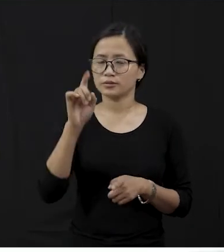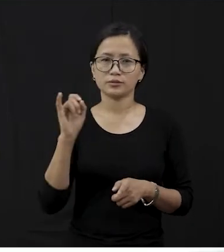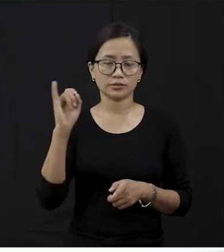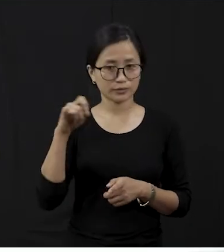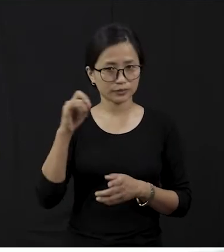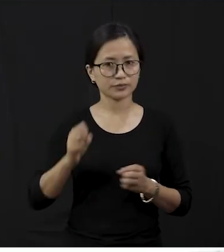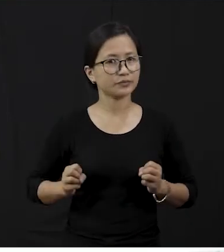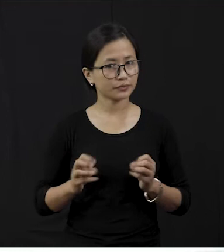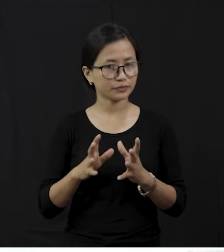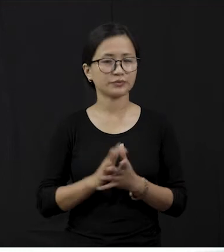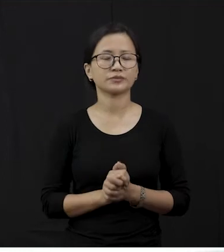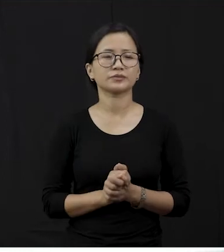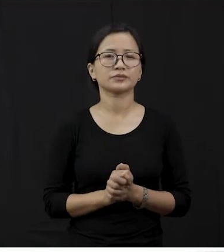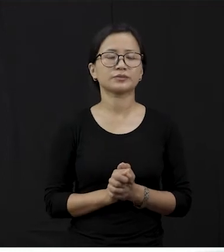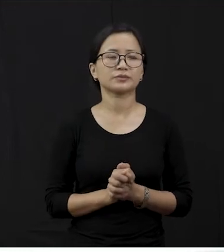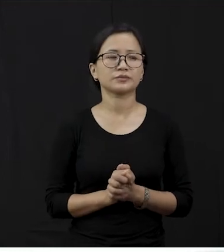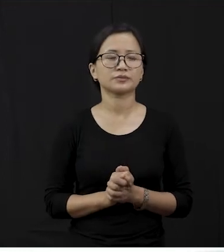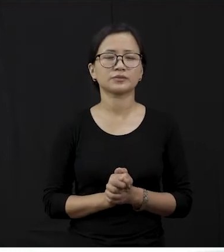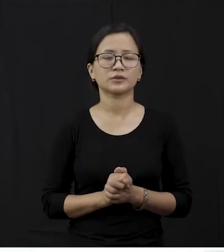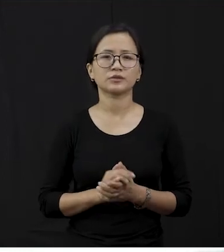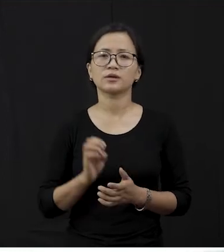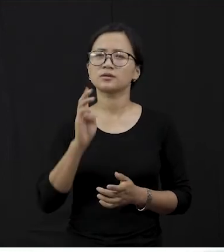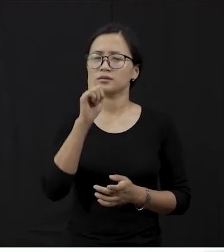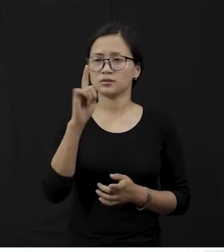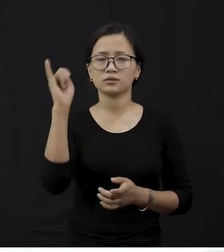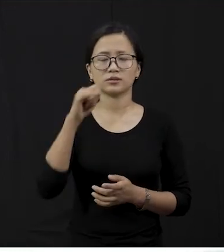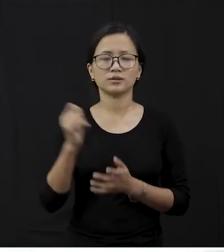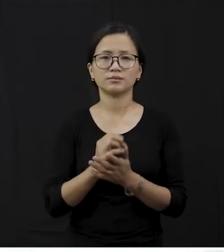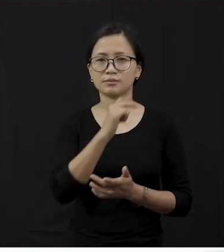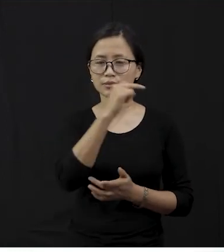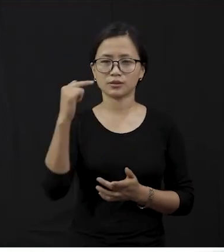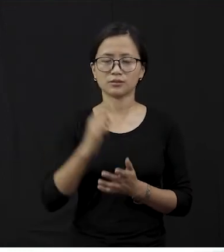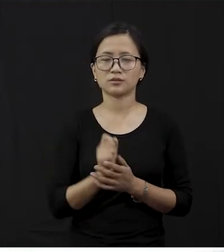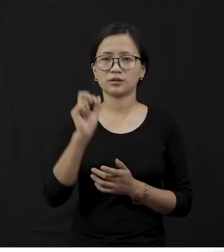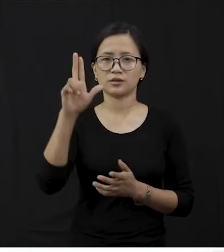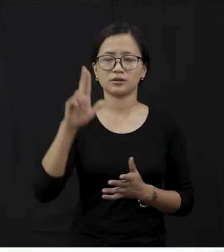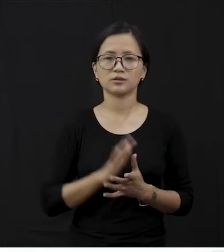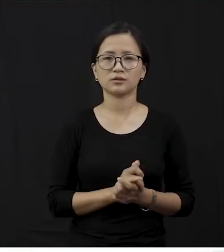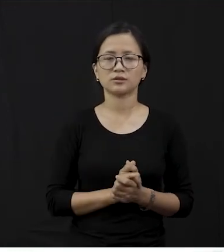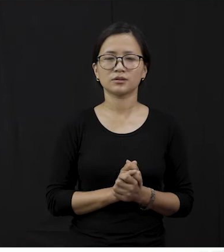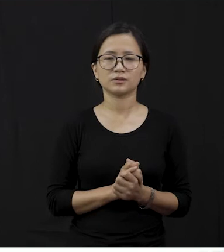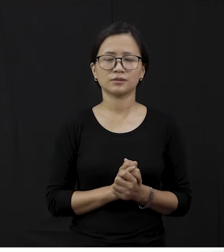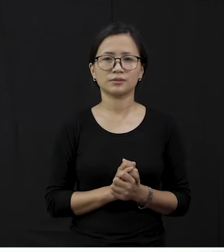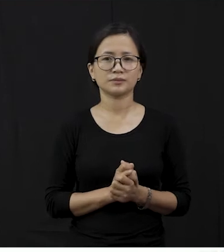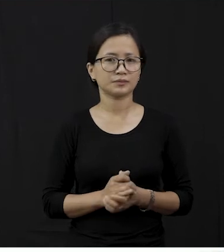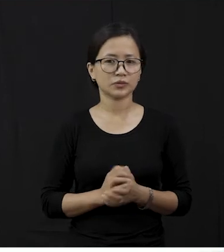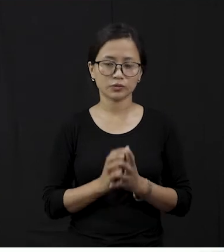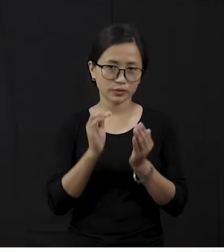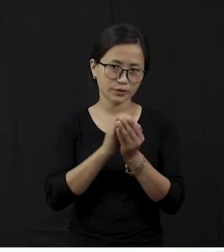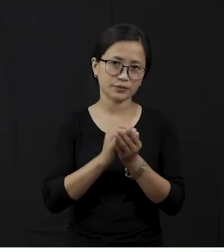Then 16 minus 8 is, you keep the bigger number in your